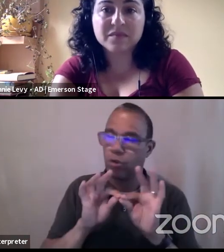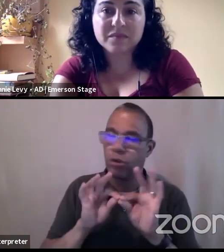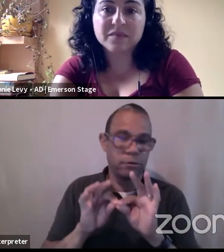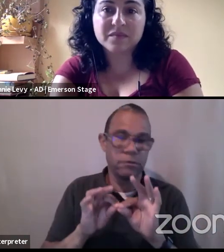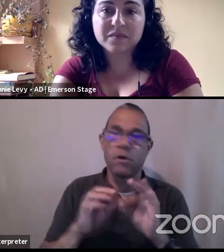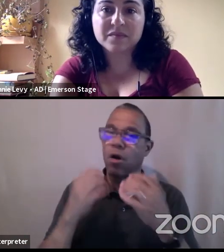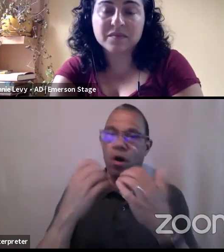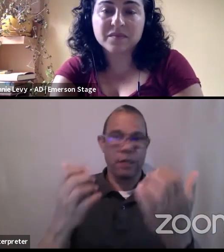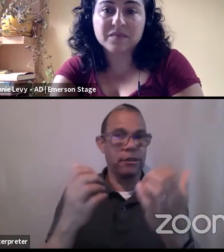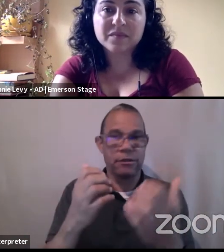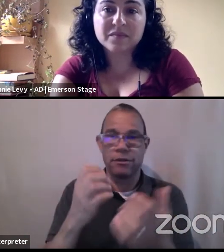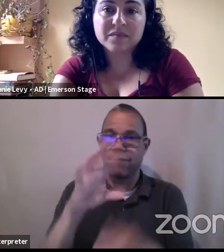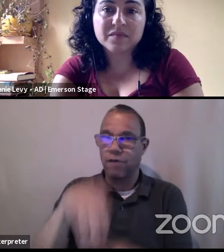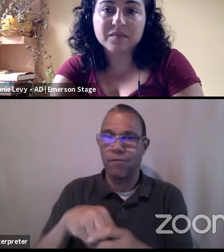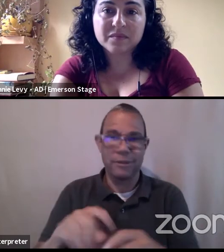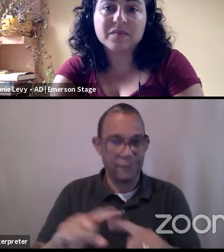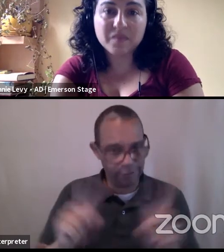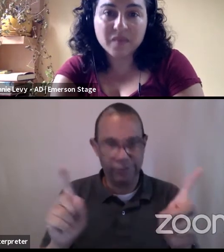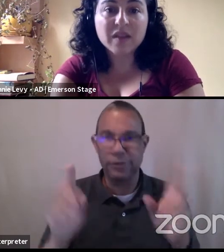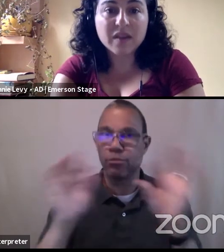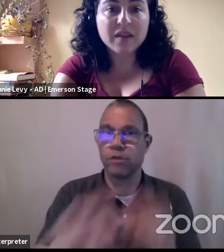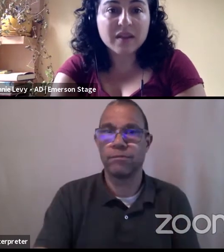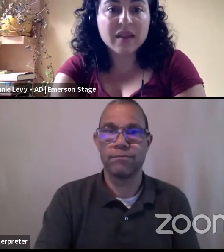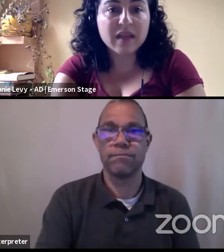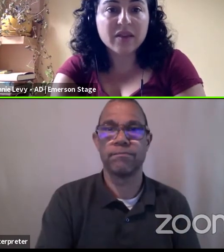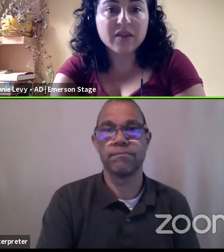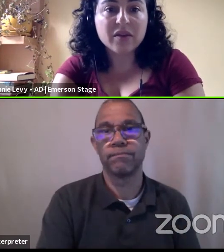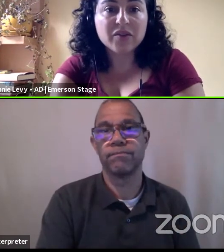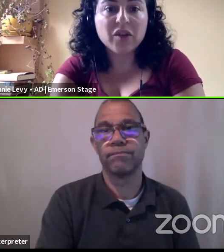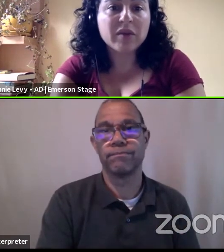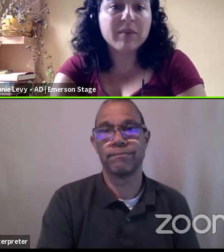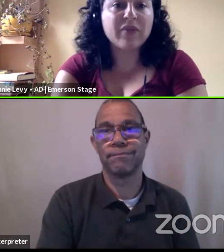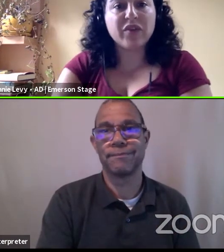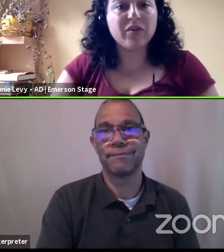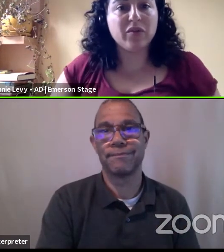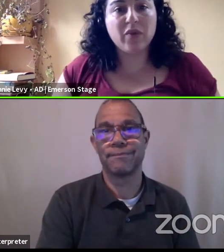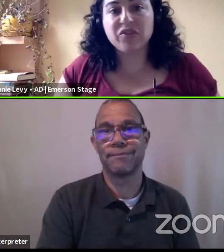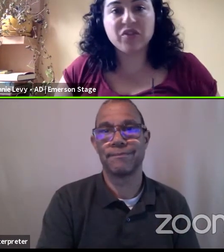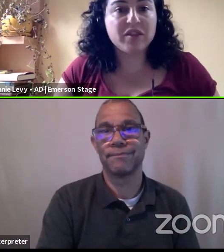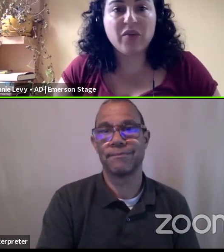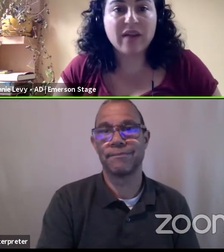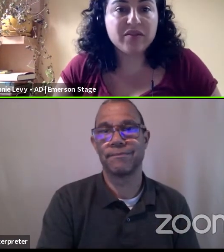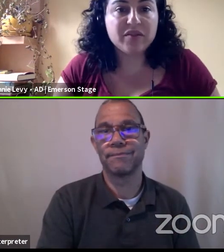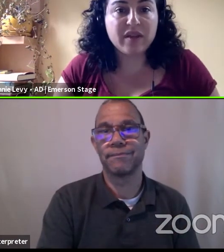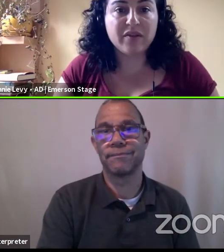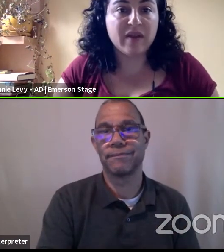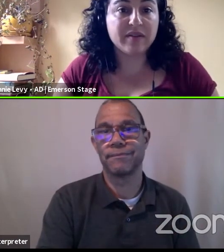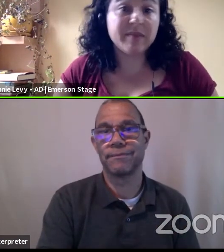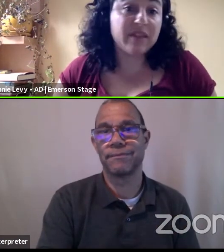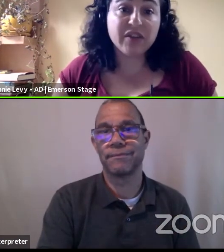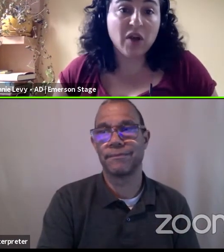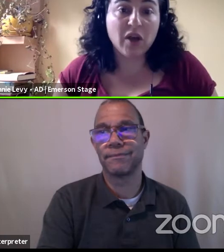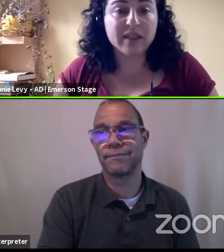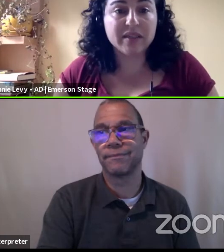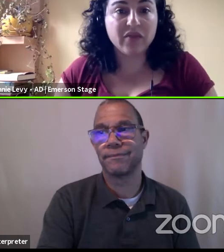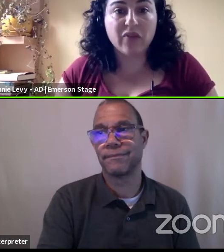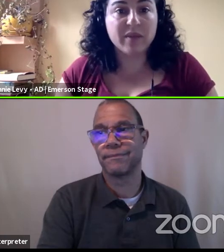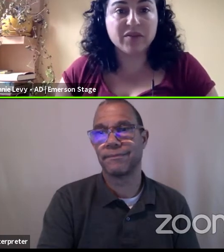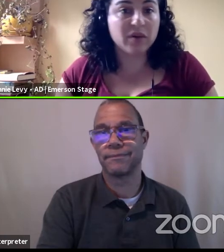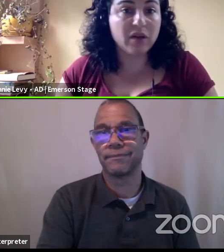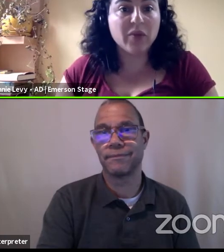or in person. Thank you. Chong, what about for you questions that you asked yourself specific to